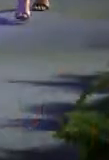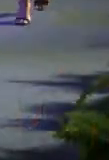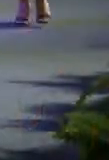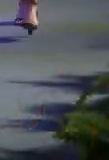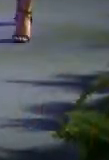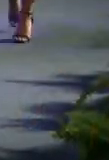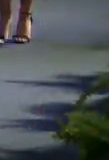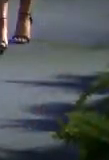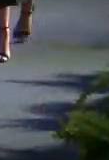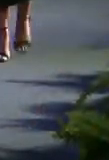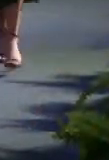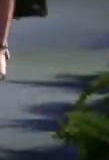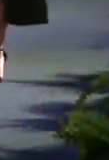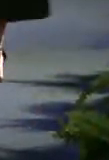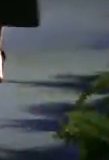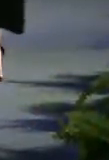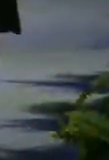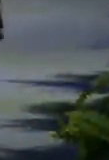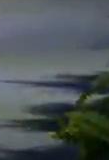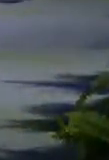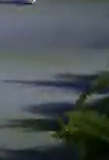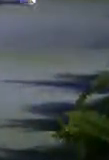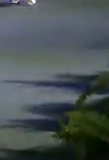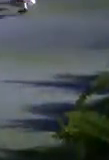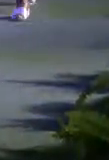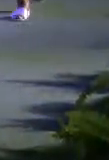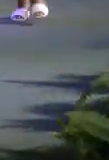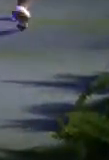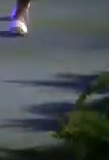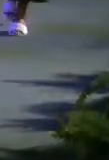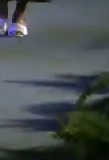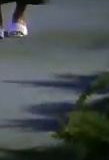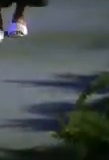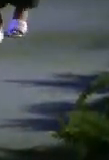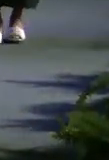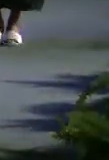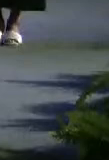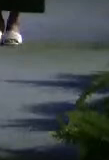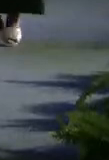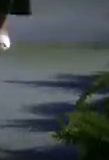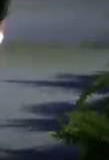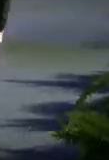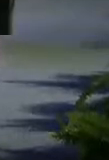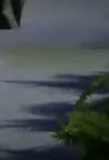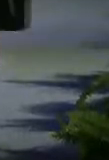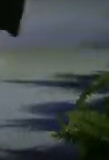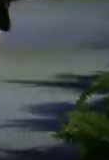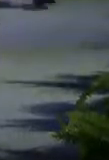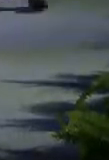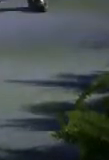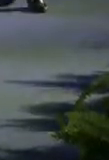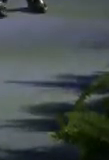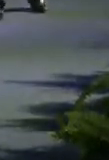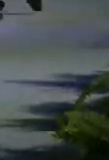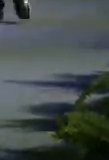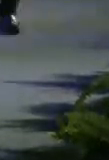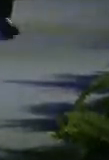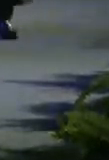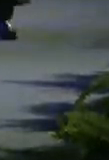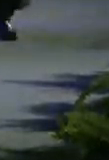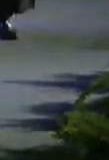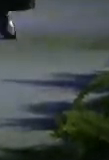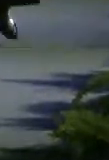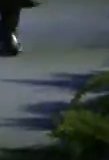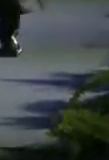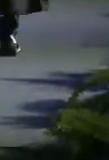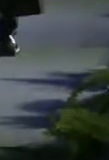Shakima Skylia Broadnix. Brian Min Tree Cow. Rebecca Carrillo